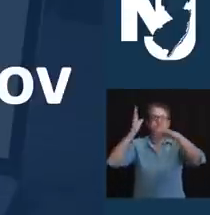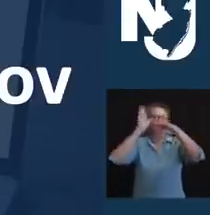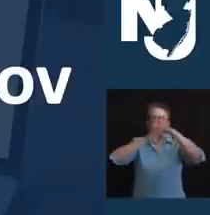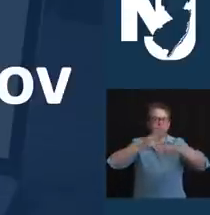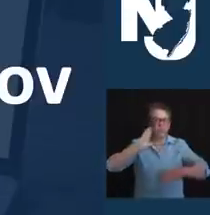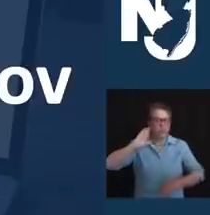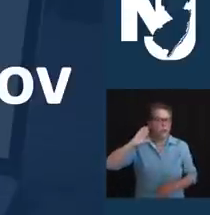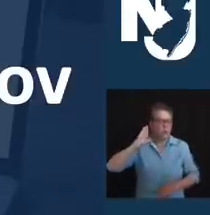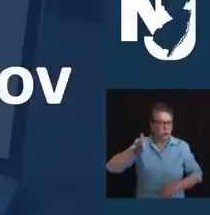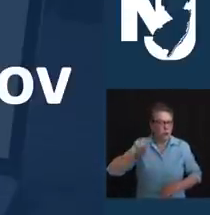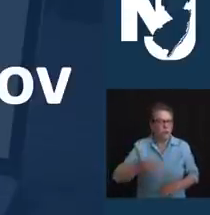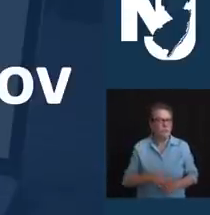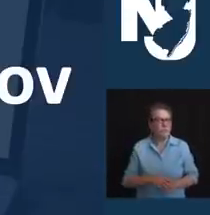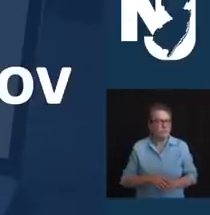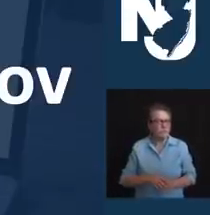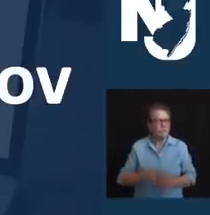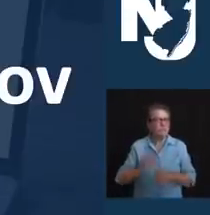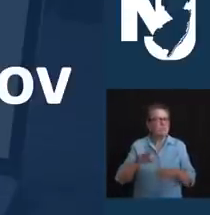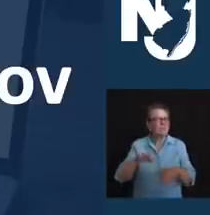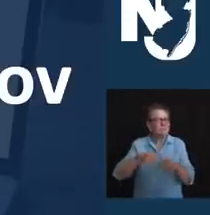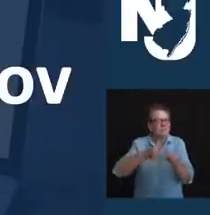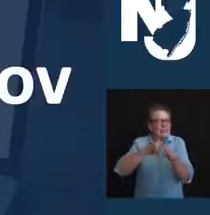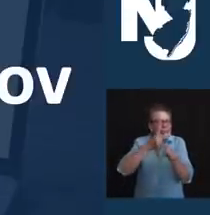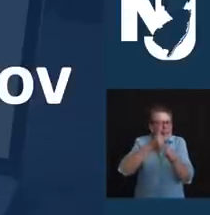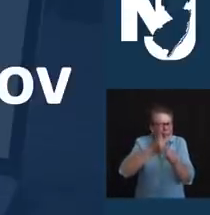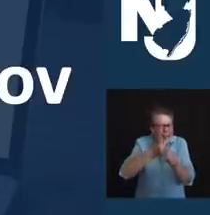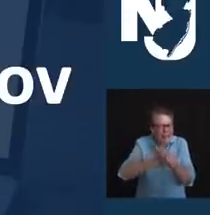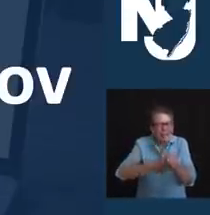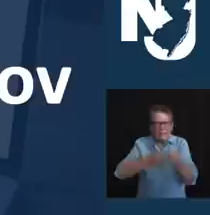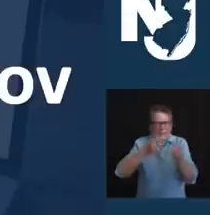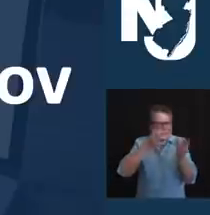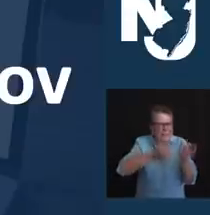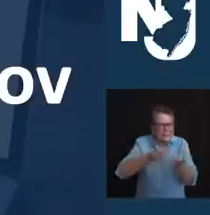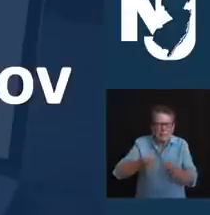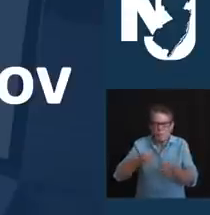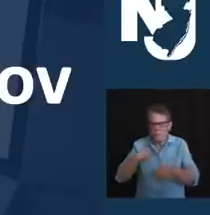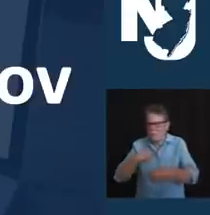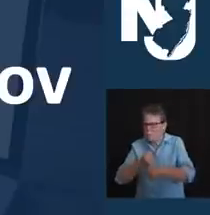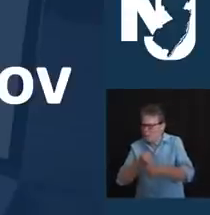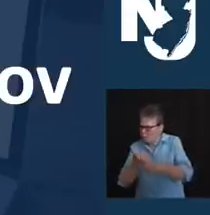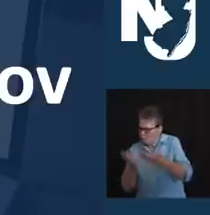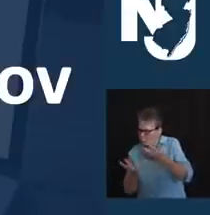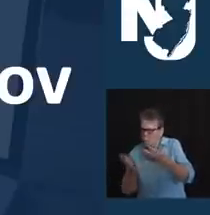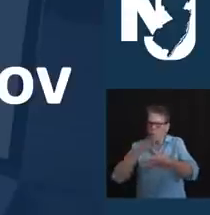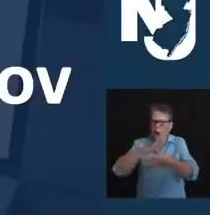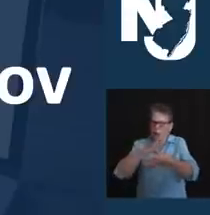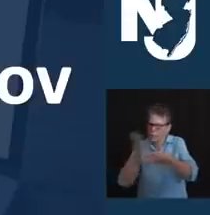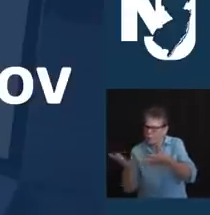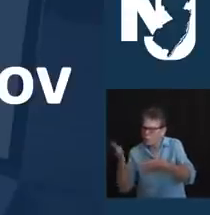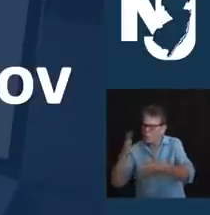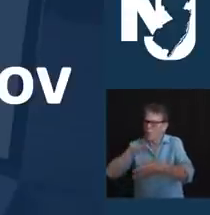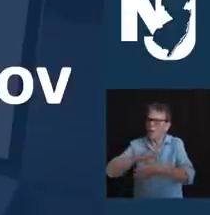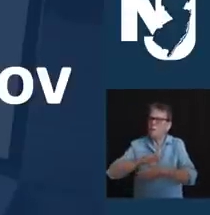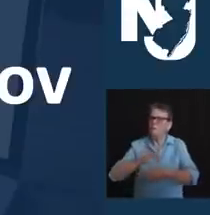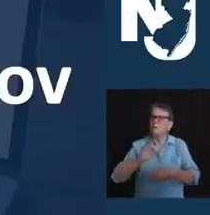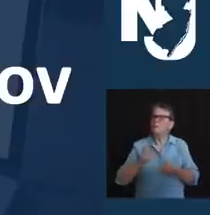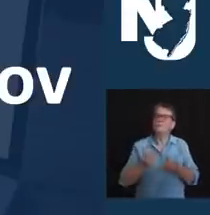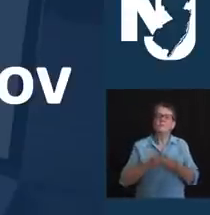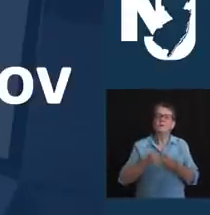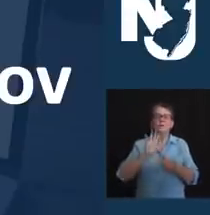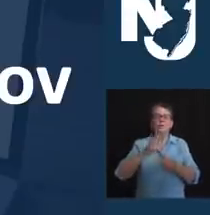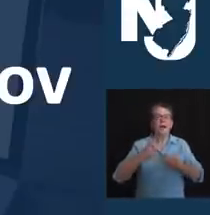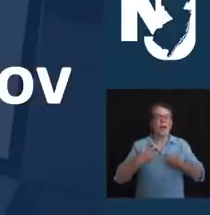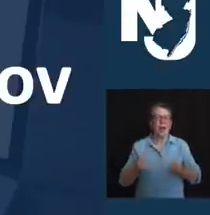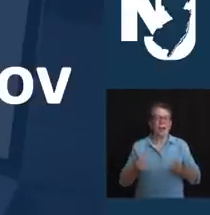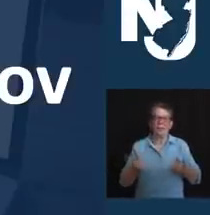have prioritized your health and that of your family and your community, and every step of the way we have carefully and safely reopened with an eye